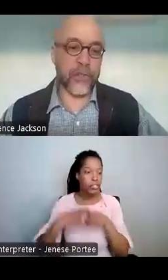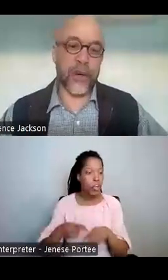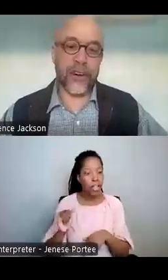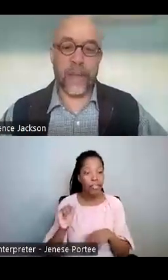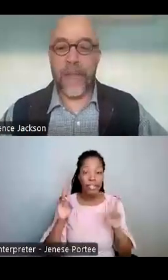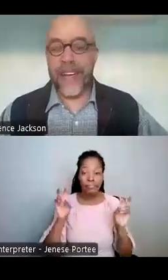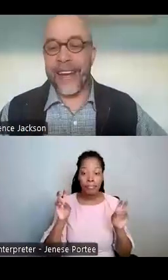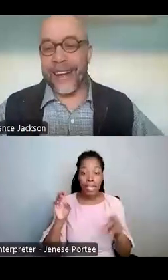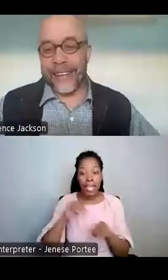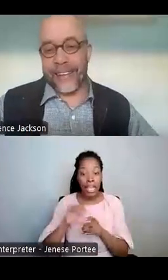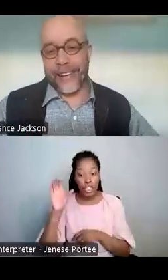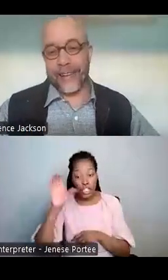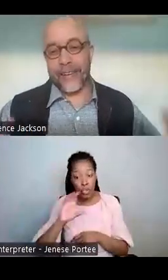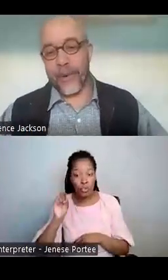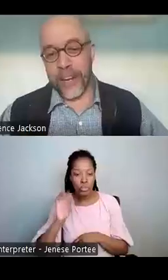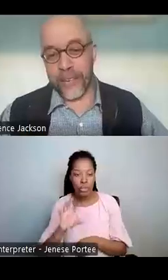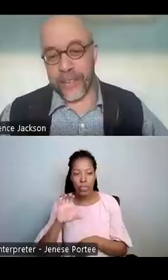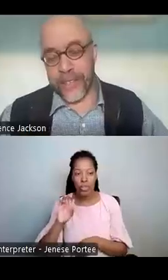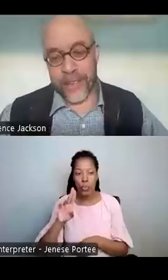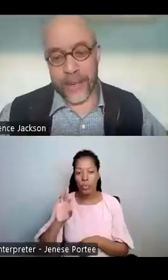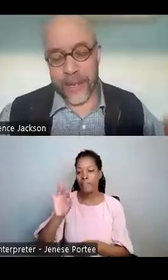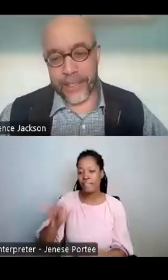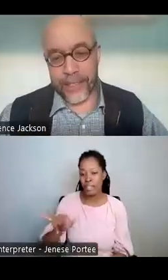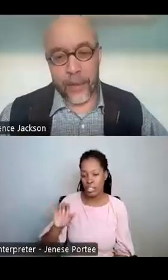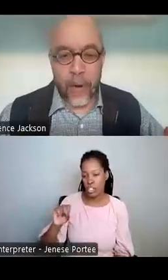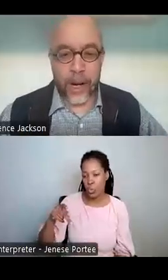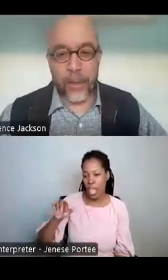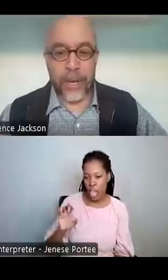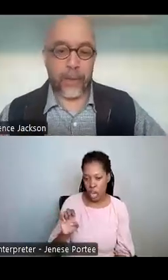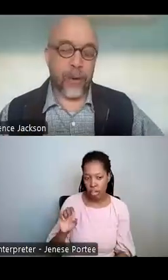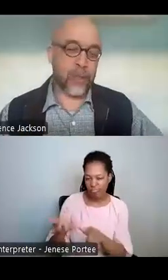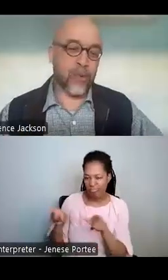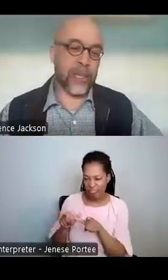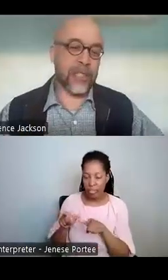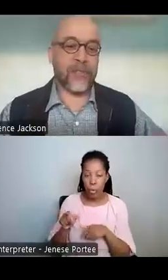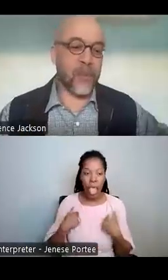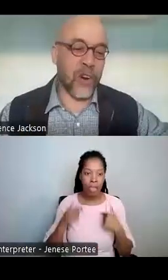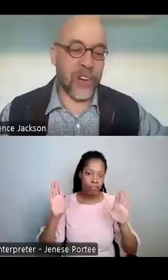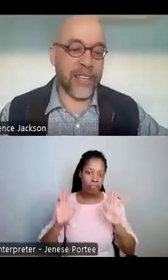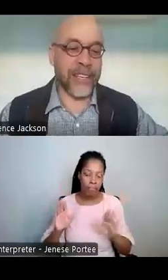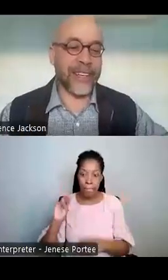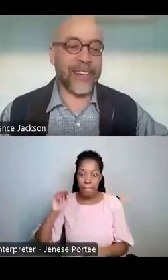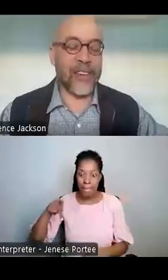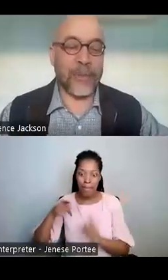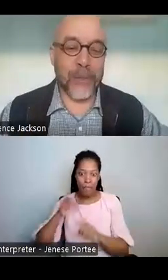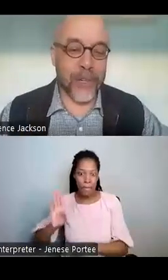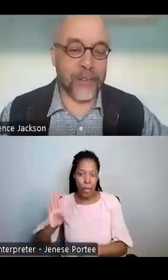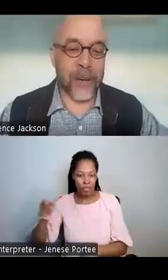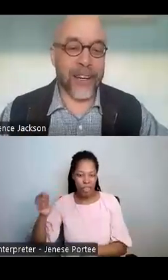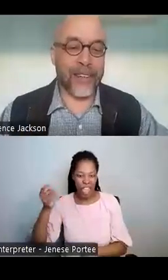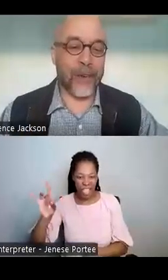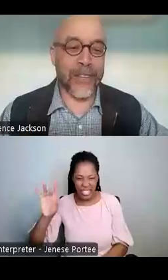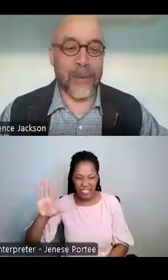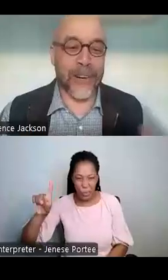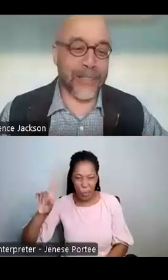Kufi Square. And, we have this, I think it's a remarkable map of Baltimore from 1851. And then, I'm sure